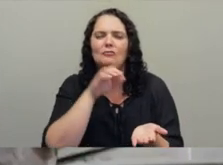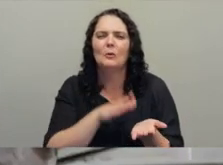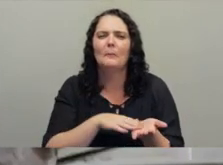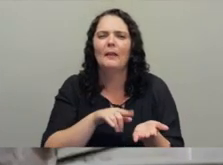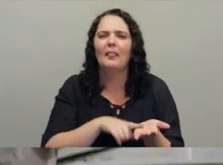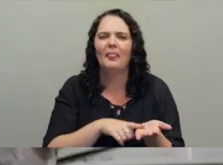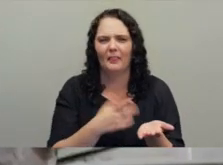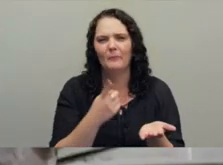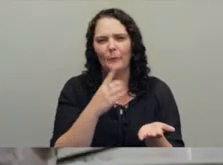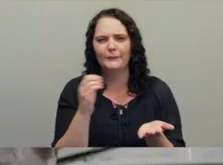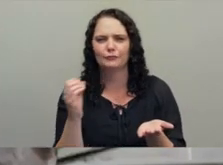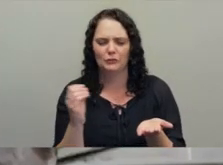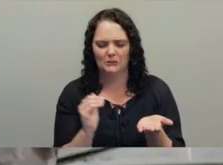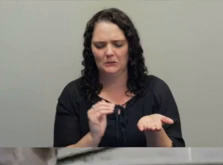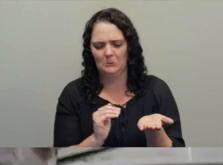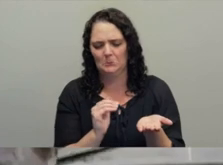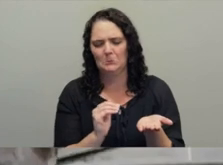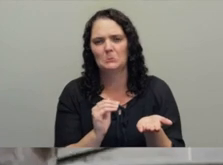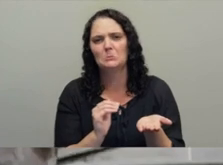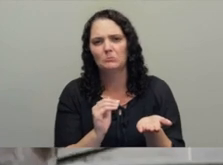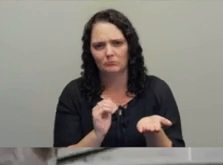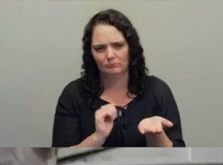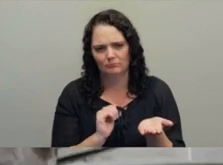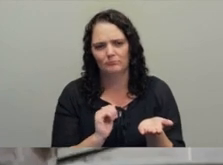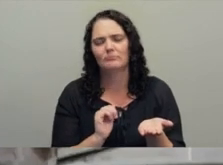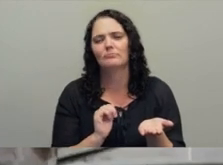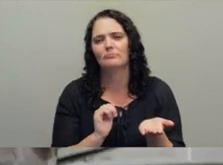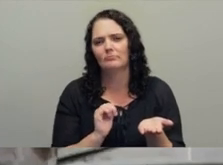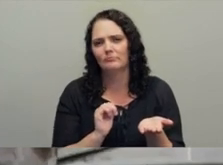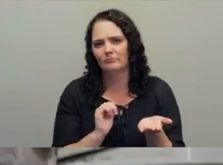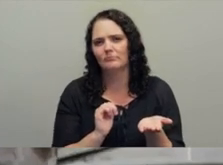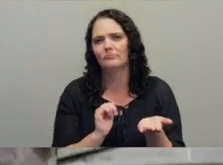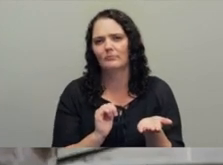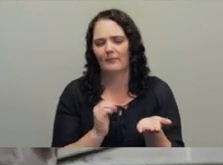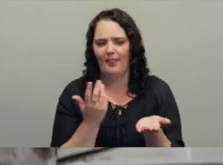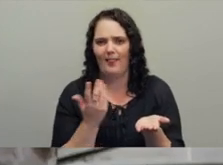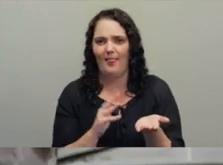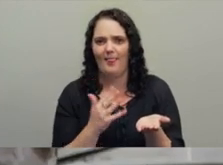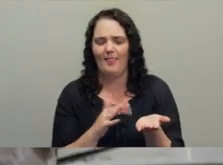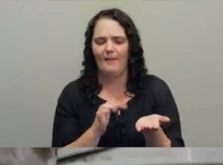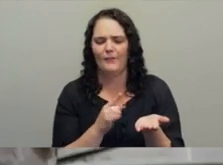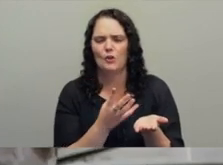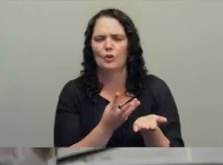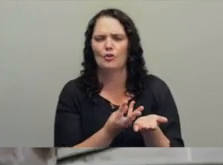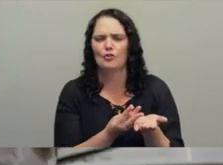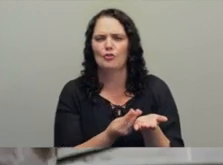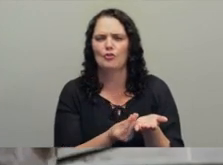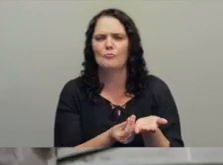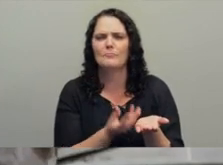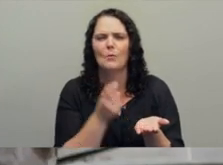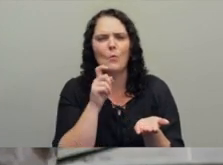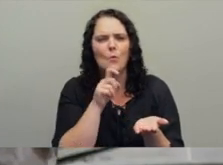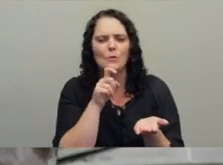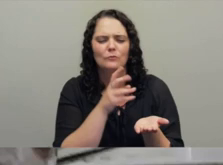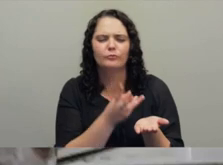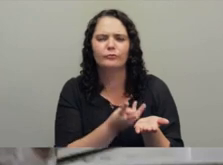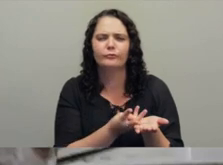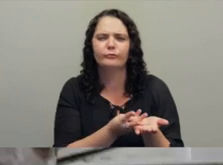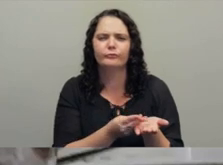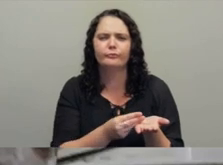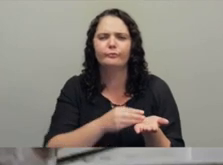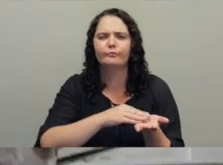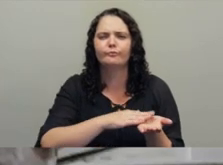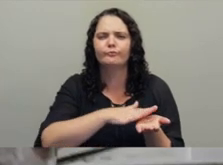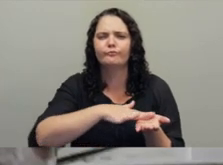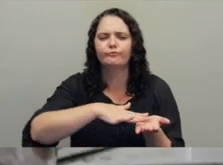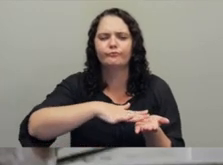water to it. So I'm going to do that first. I'm going to take my tea bags, and then while our tea steeps, we're going to get to drawing. So I'm going to take